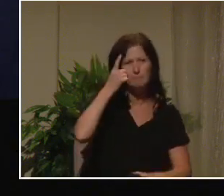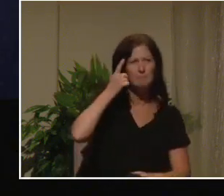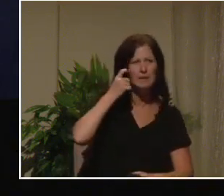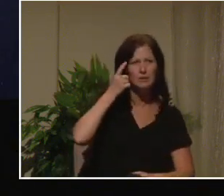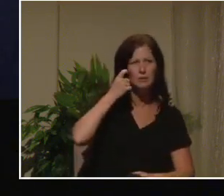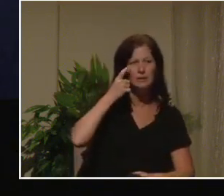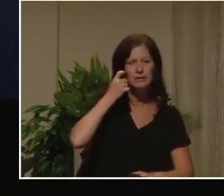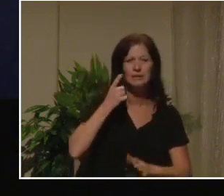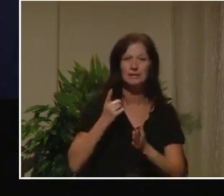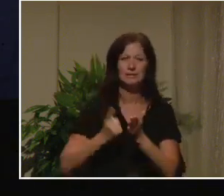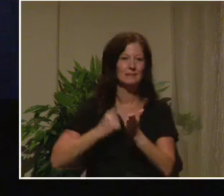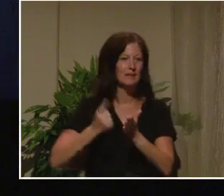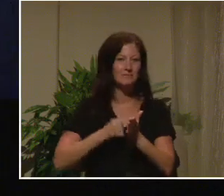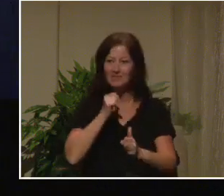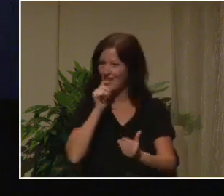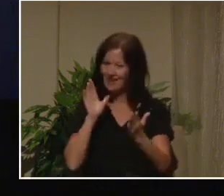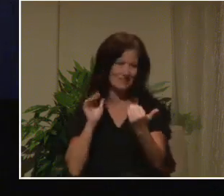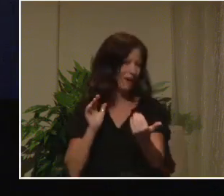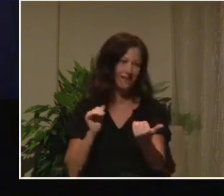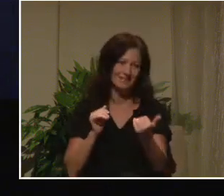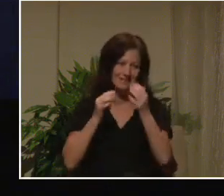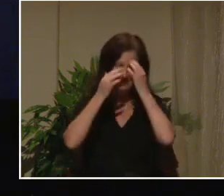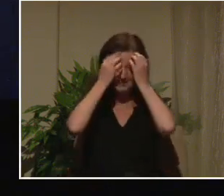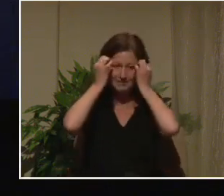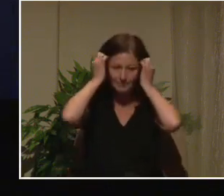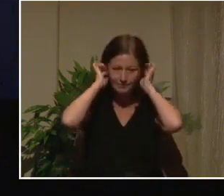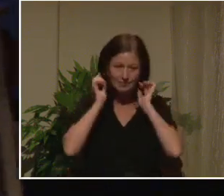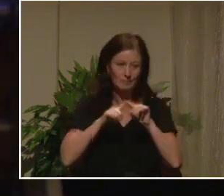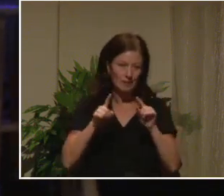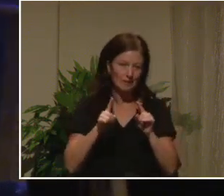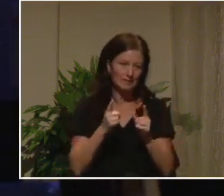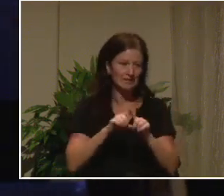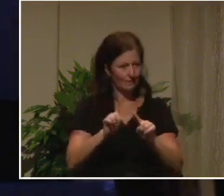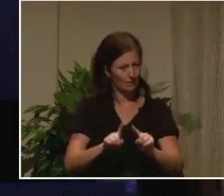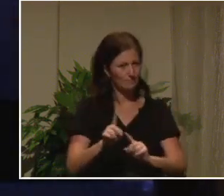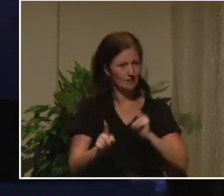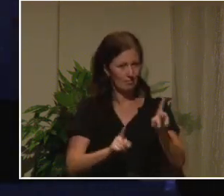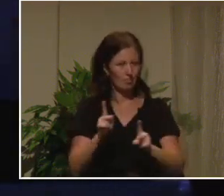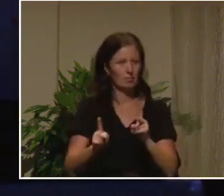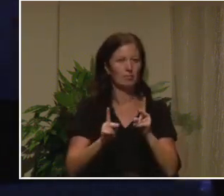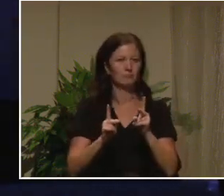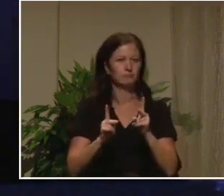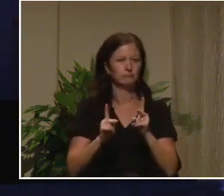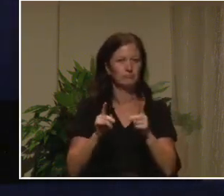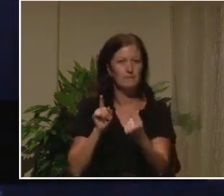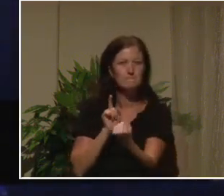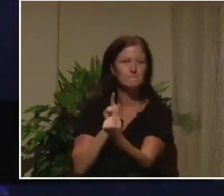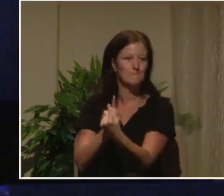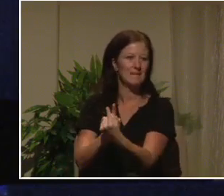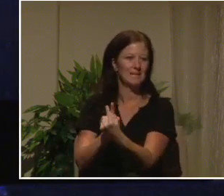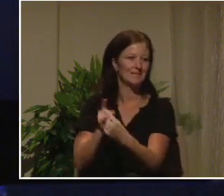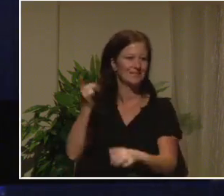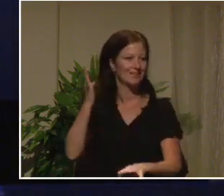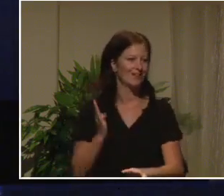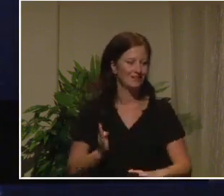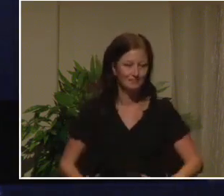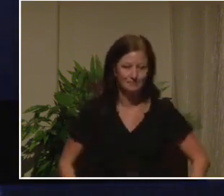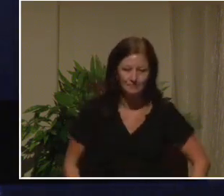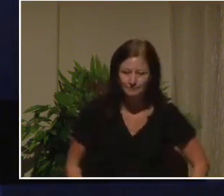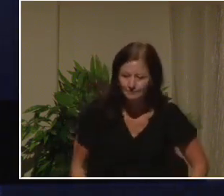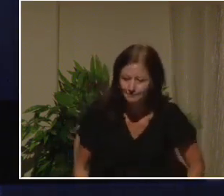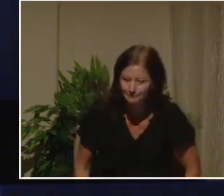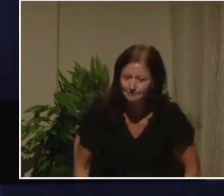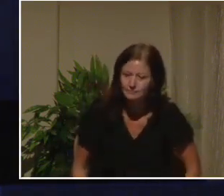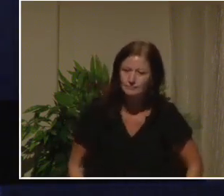unexpected ways. But the idea is that we just want to get a picture of this wonderful God we serve, because nothing's more important